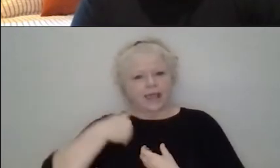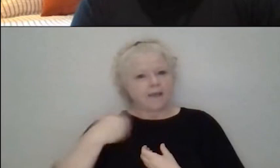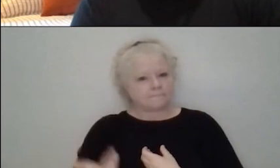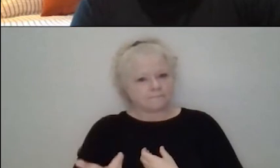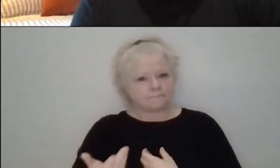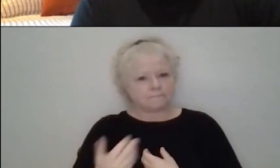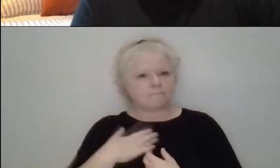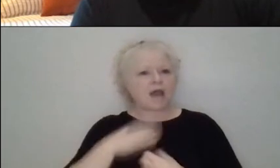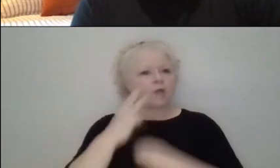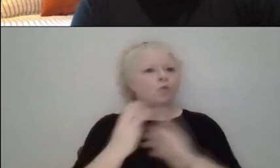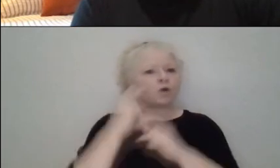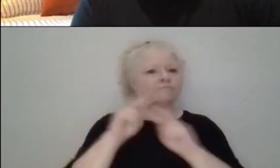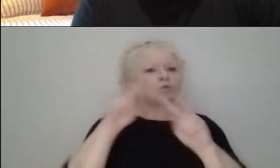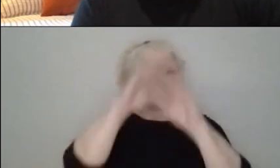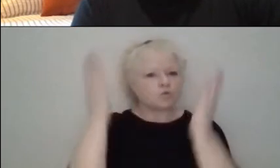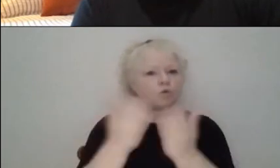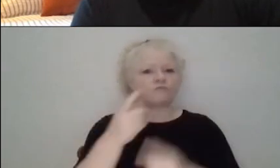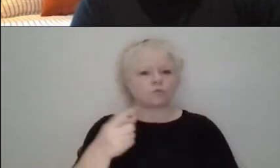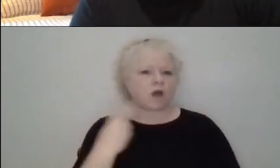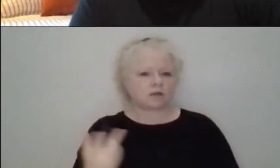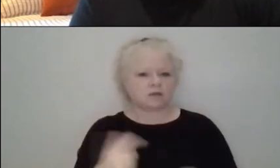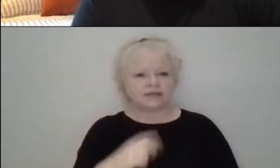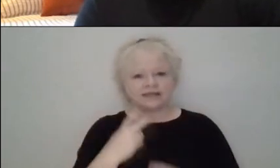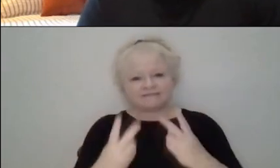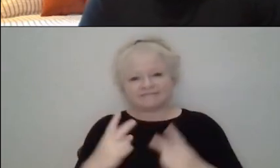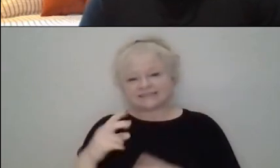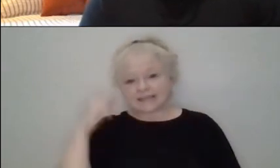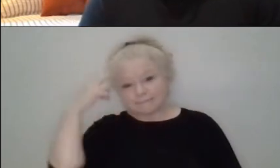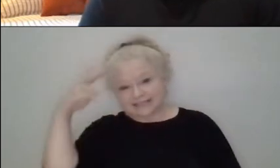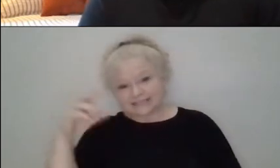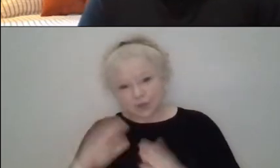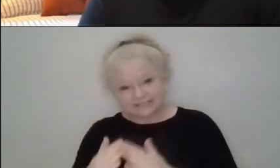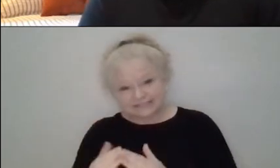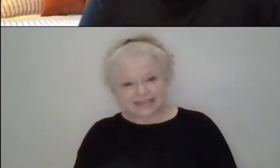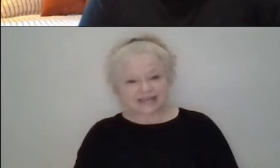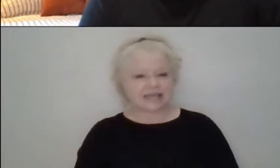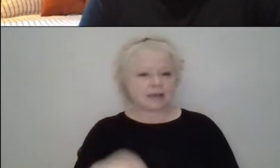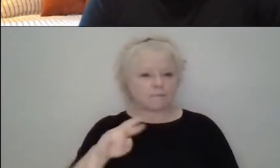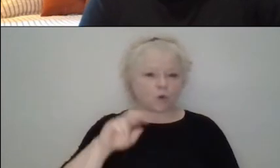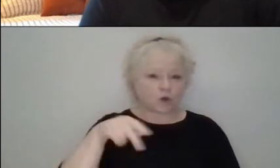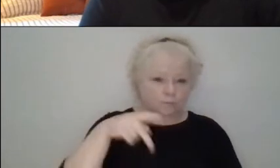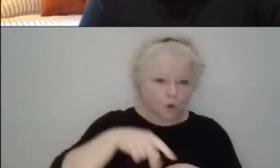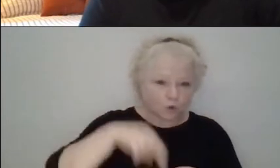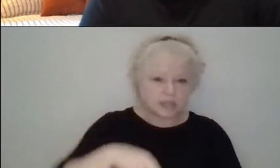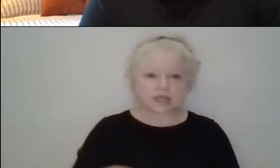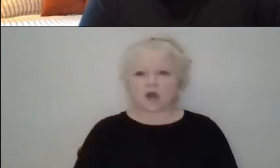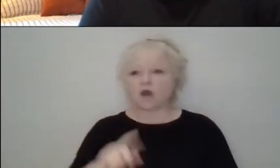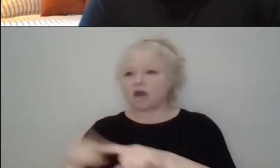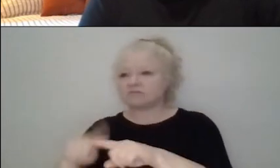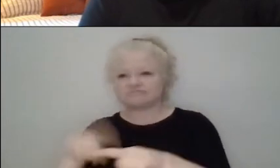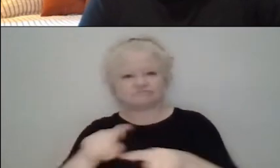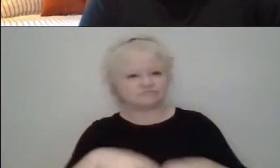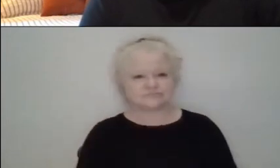worldview. And working with you, Cindy, I've been able to visit Mexico City and Puerto Rico and Costa Rica and Nicaragua,